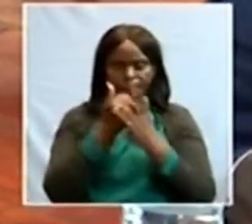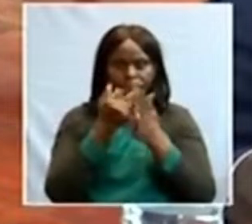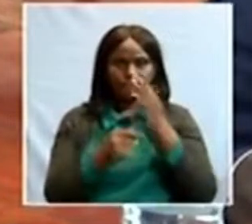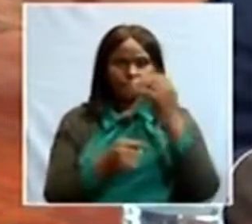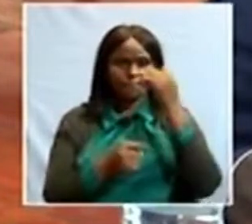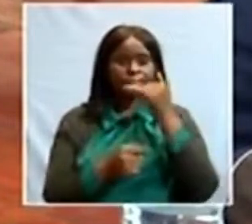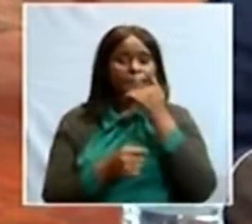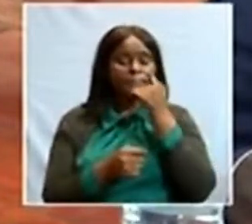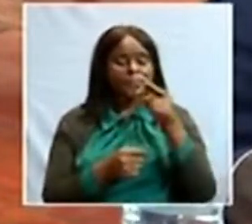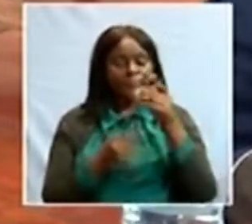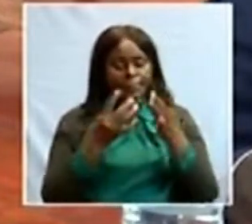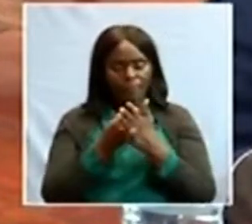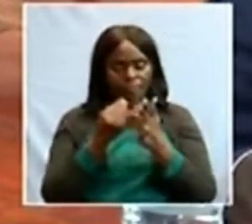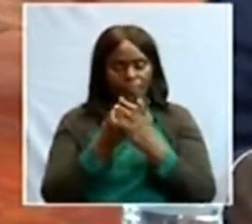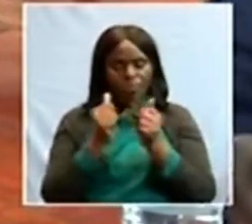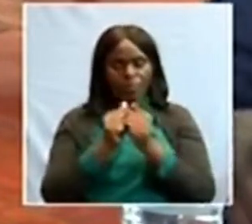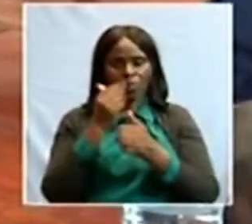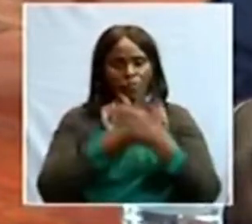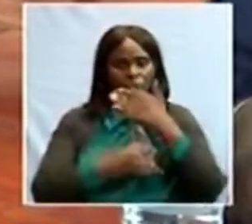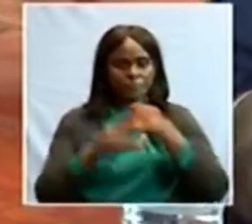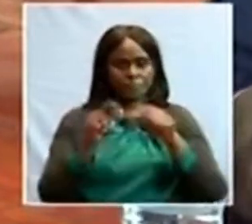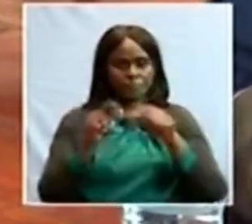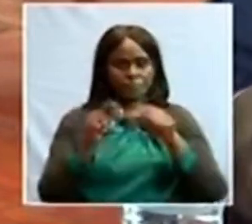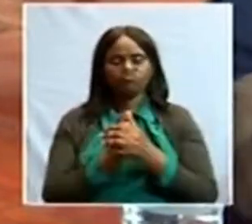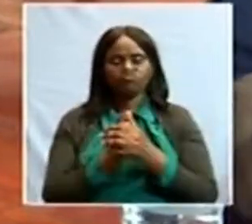that the fees and charges are